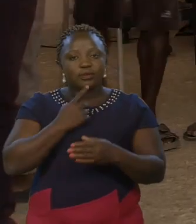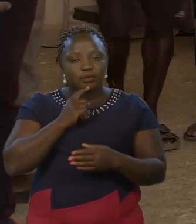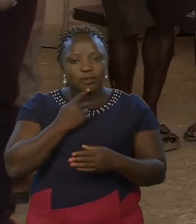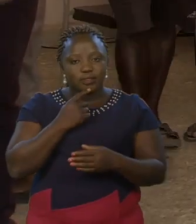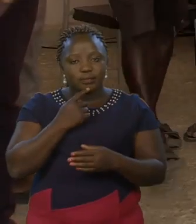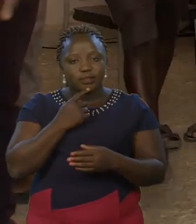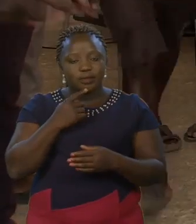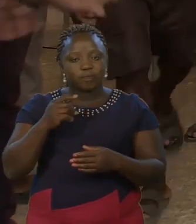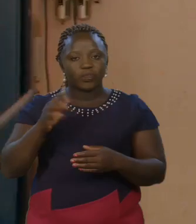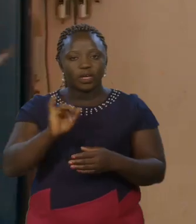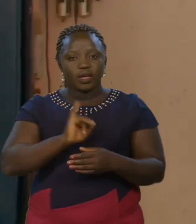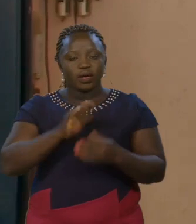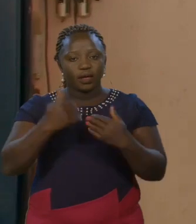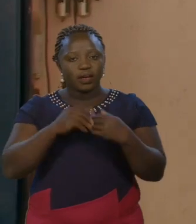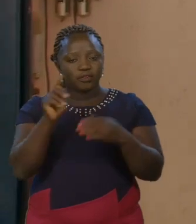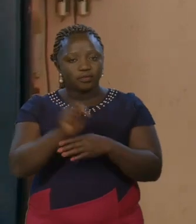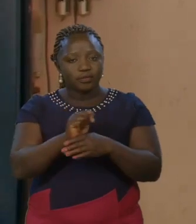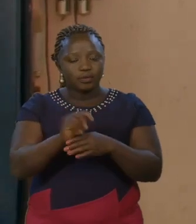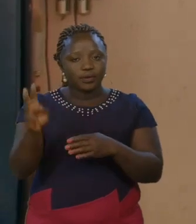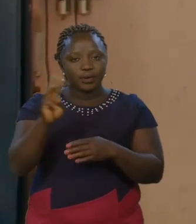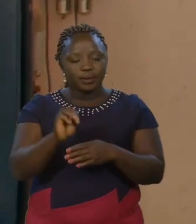commitment. I've trained them